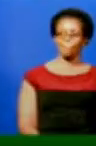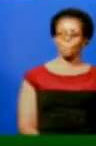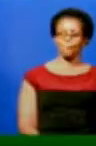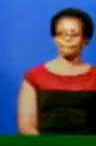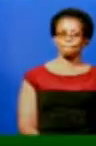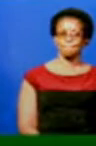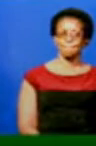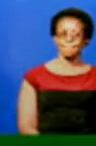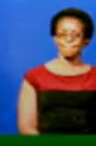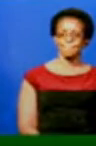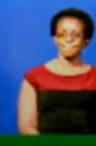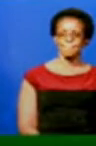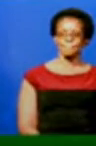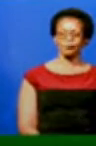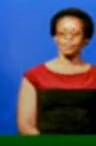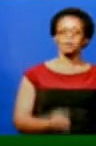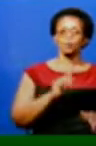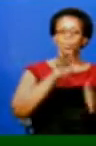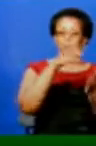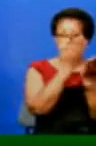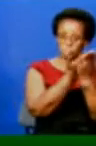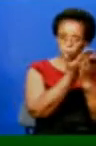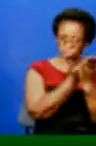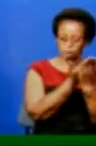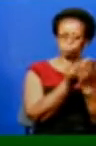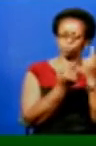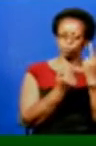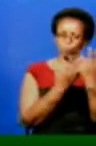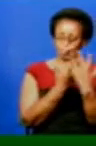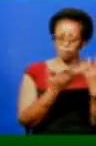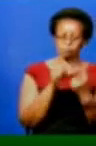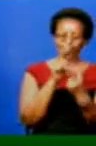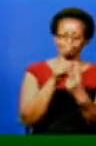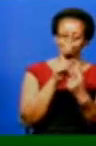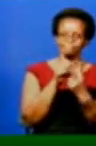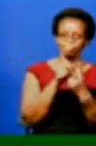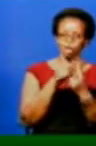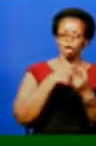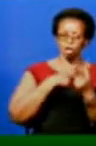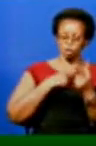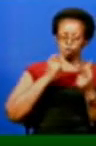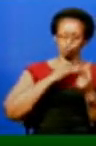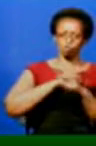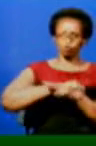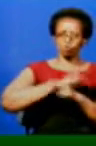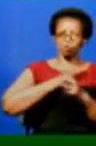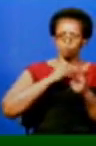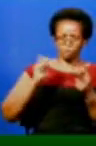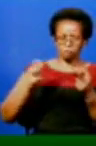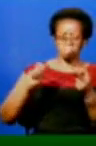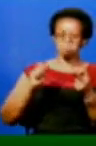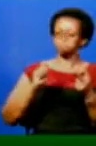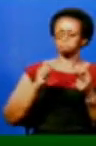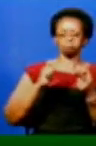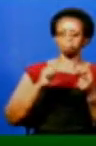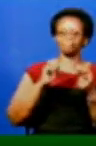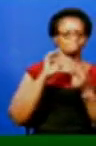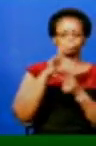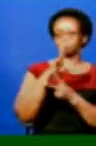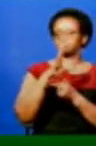other members have suggested, we put the cost of uniform in the capitation so that there